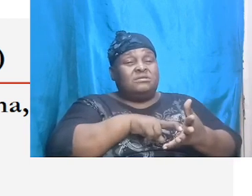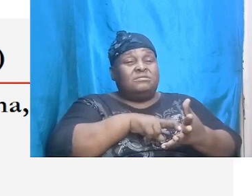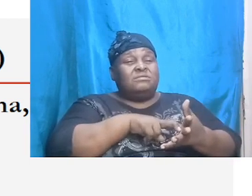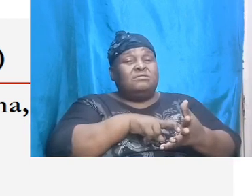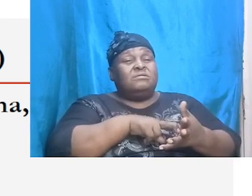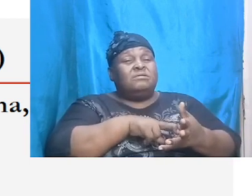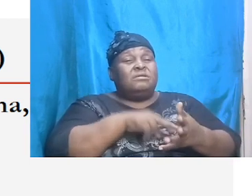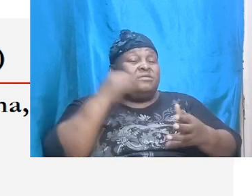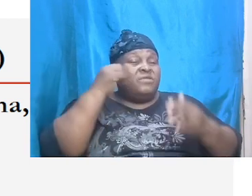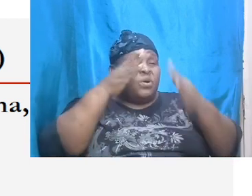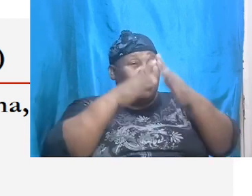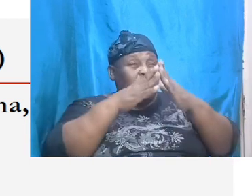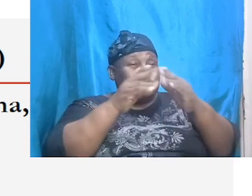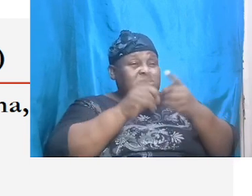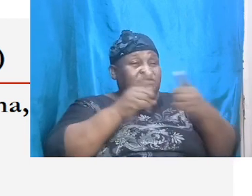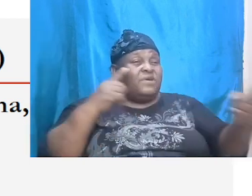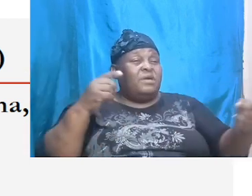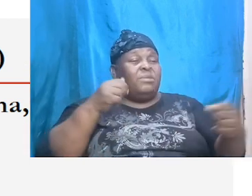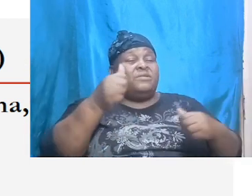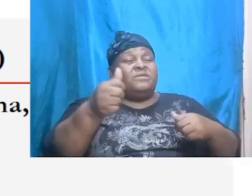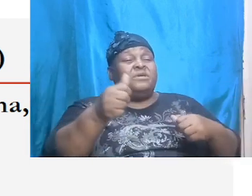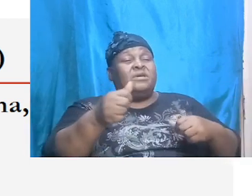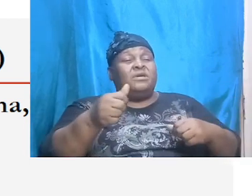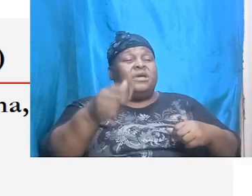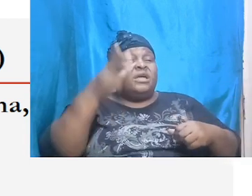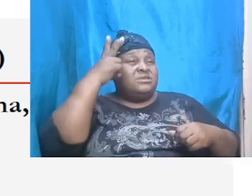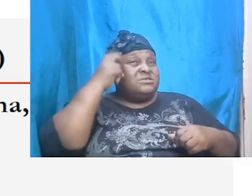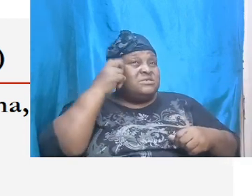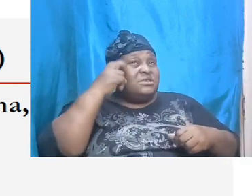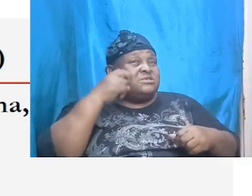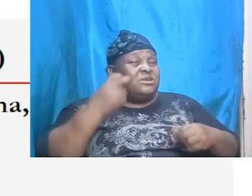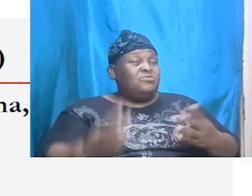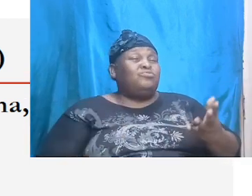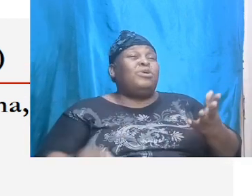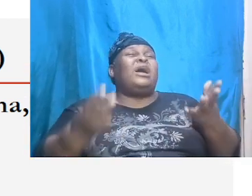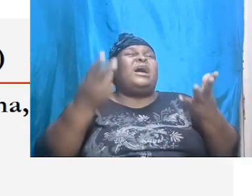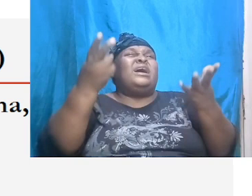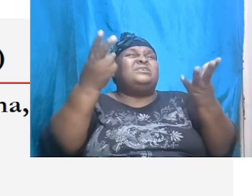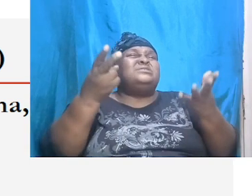house cannot stand. And if Satan rise up against himself and be divided, he